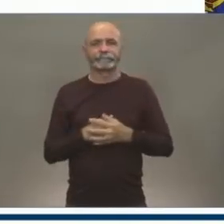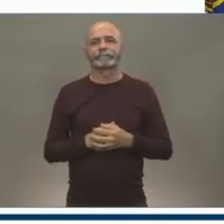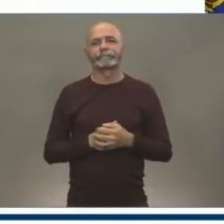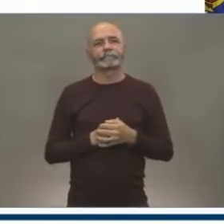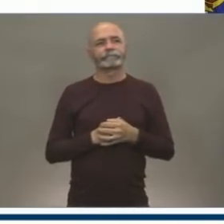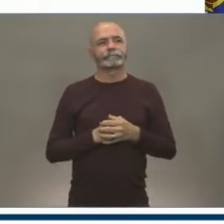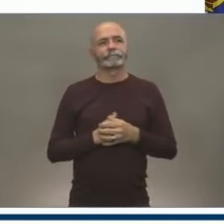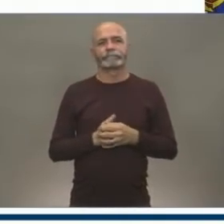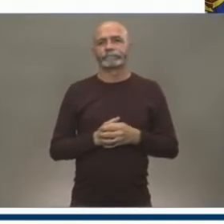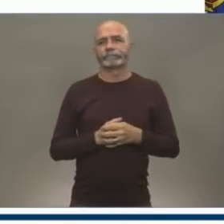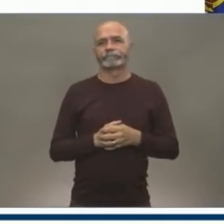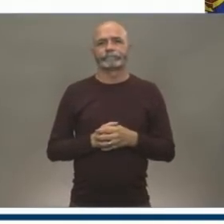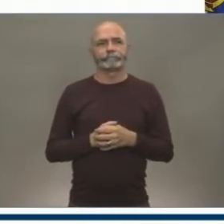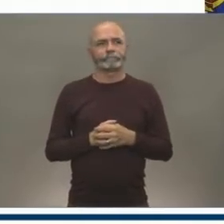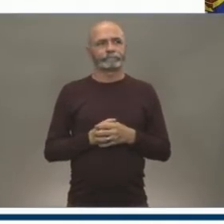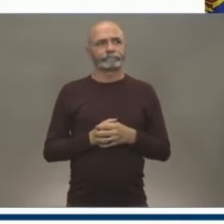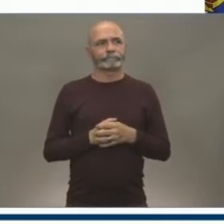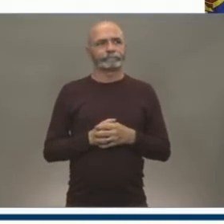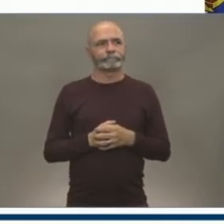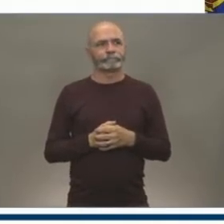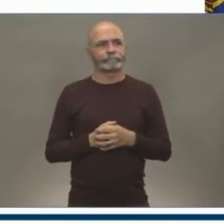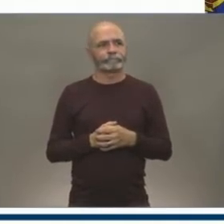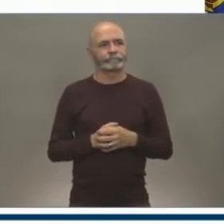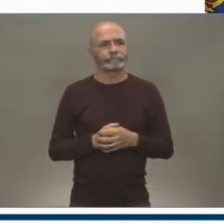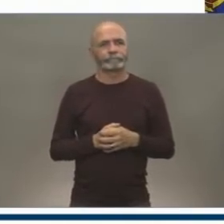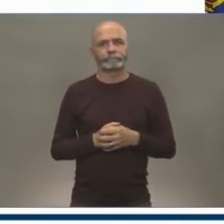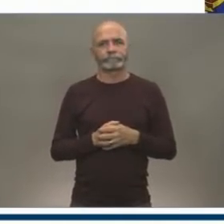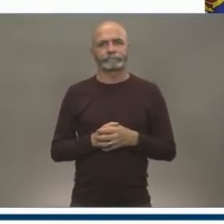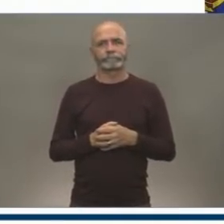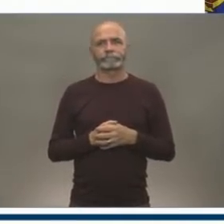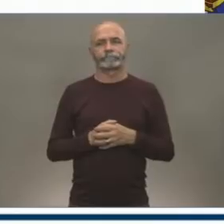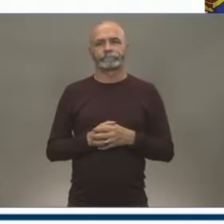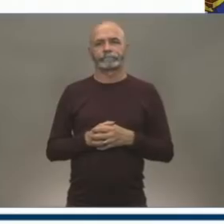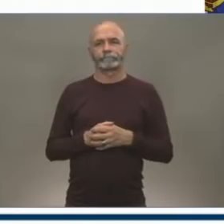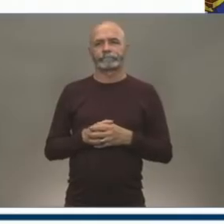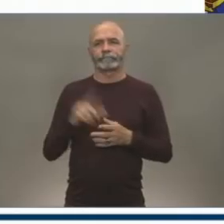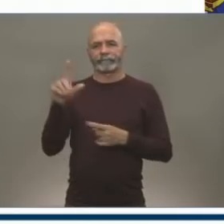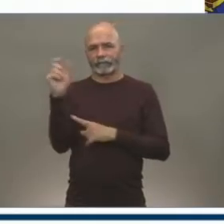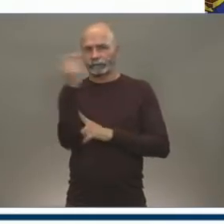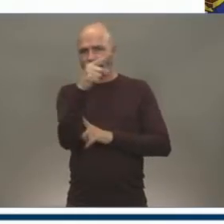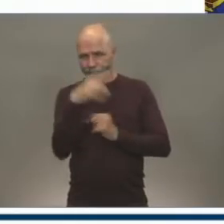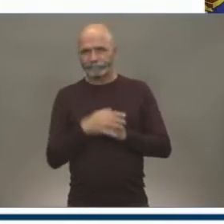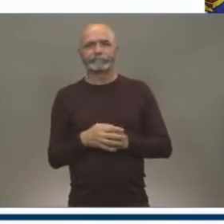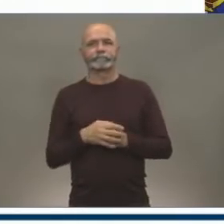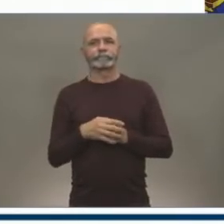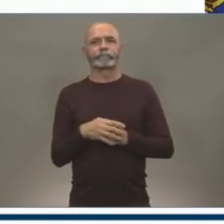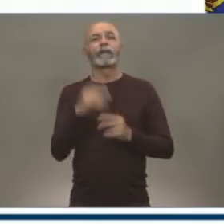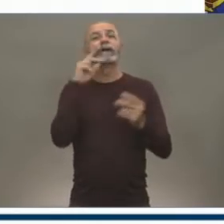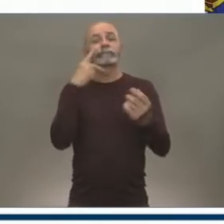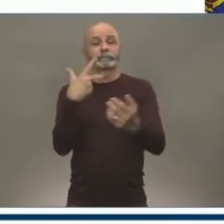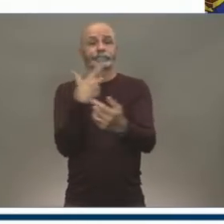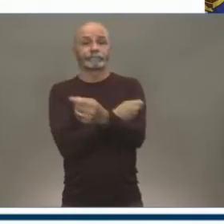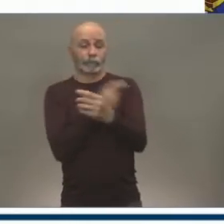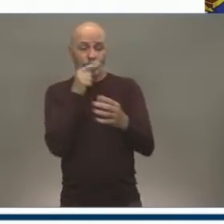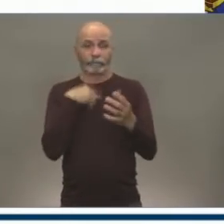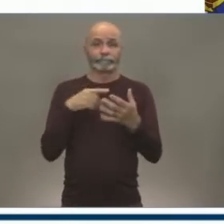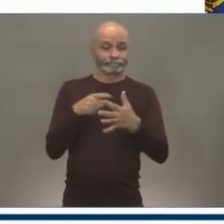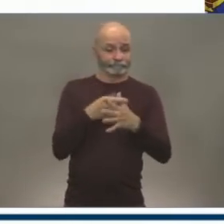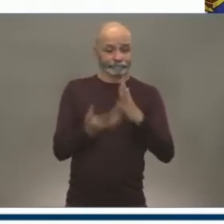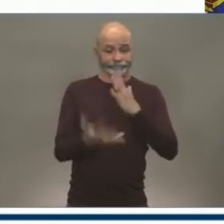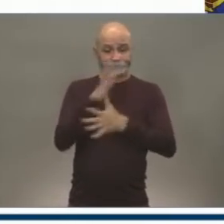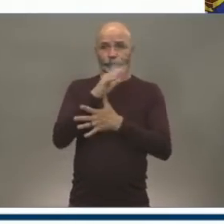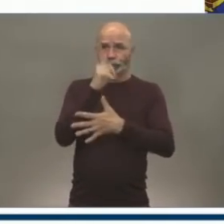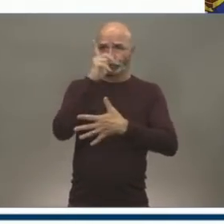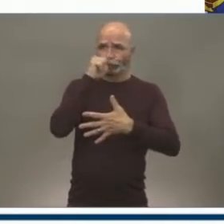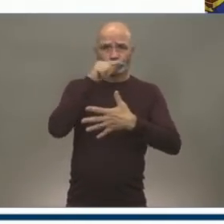follow-up. When it comes to prioritizing or administering the vaccine in the early days, who sets